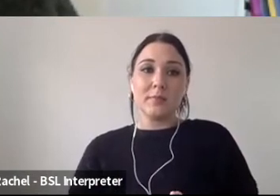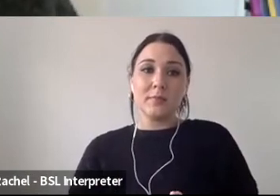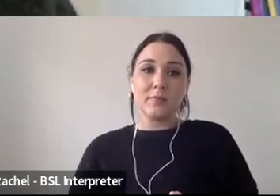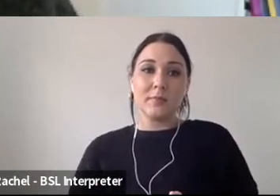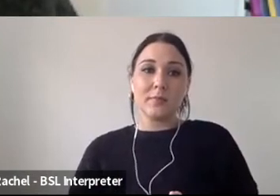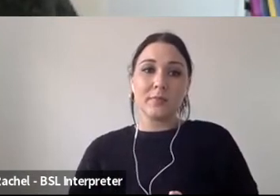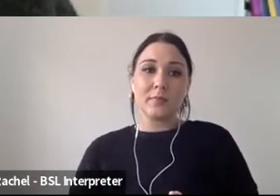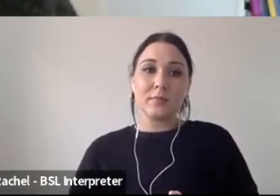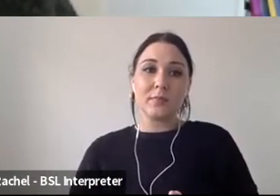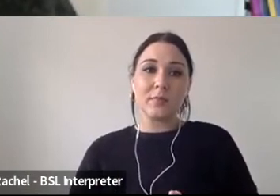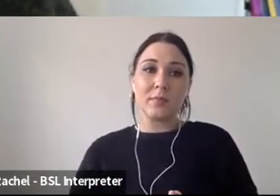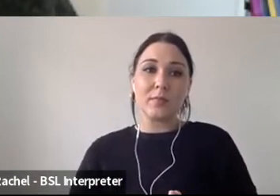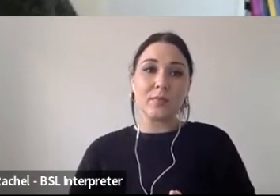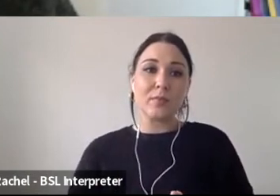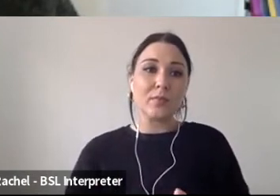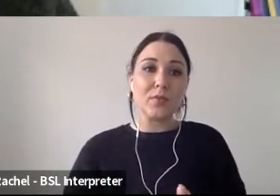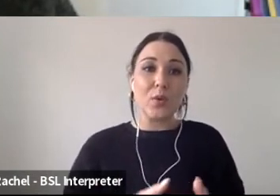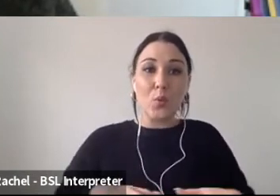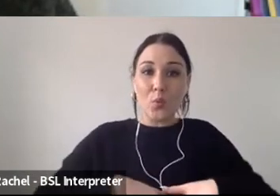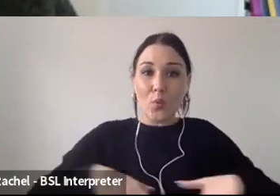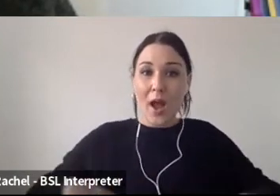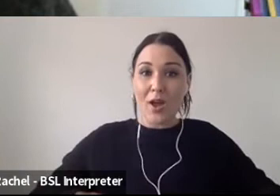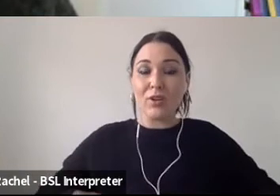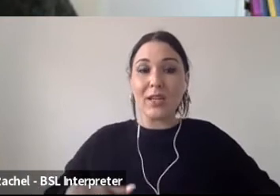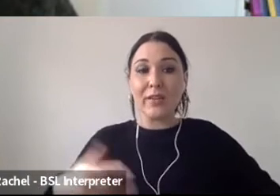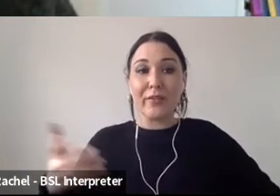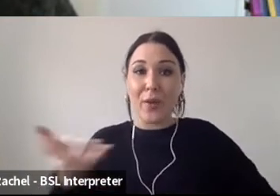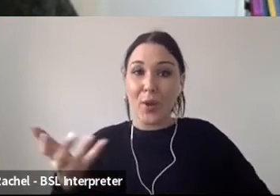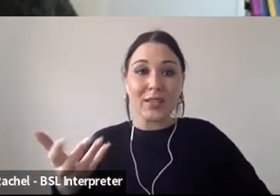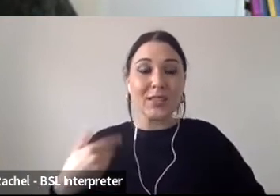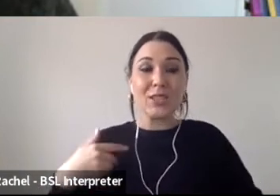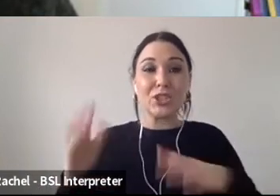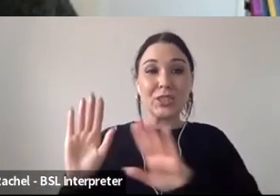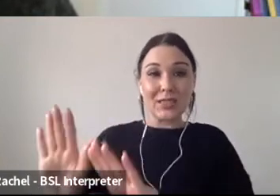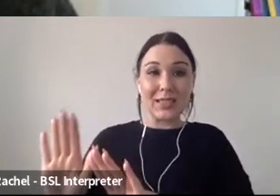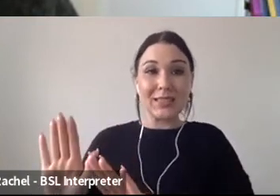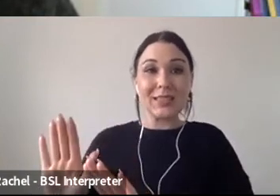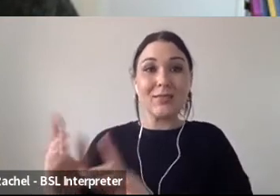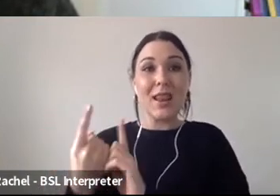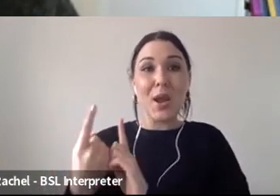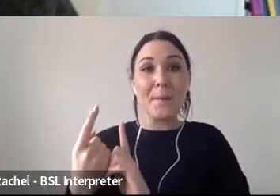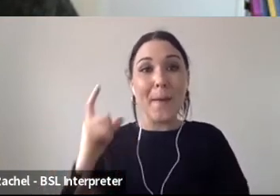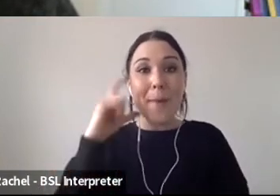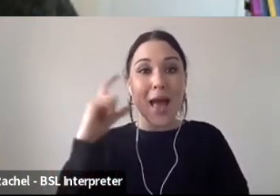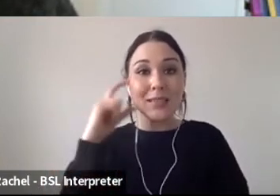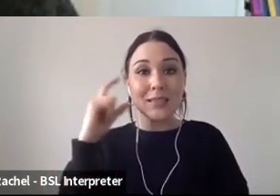vibrator, when I'm not wearing it, sits in a little holder which I keep by my bed,